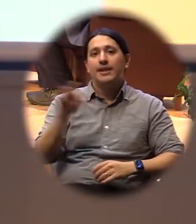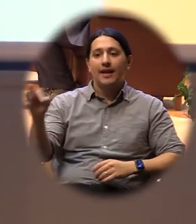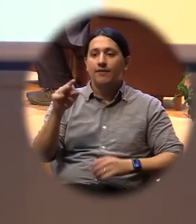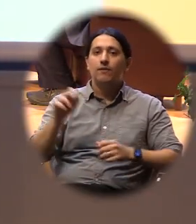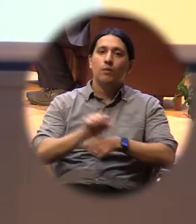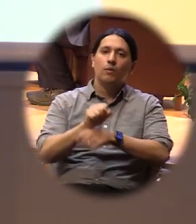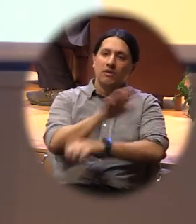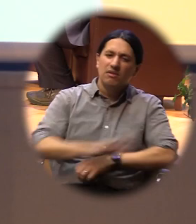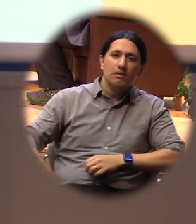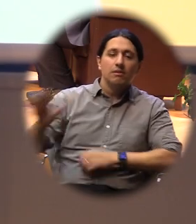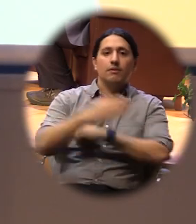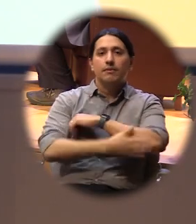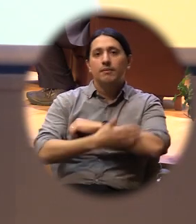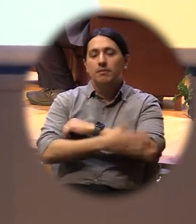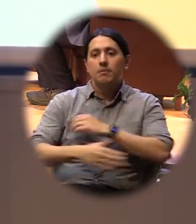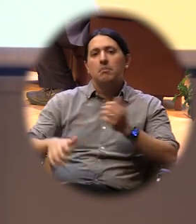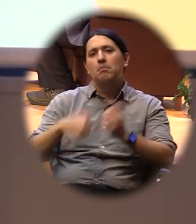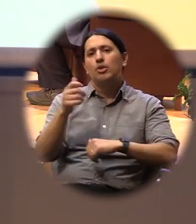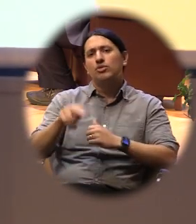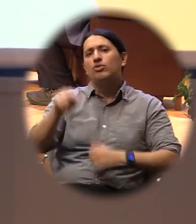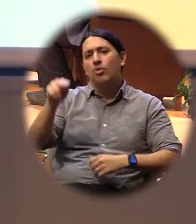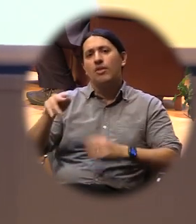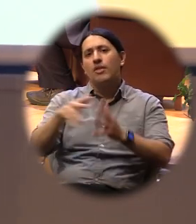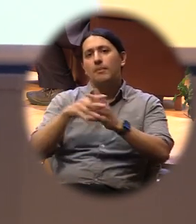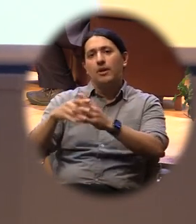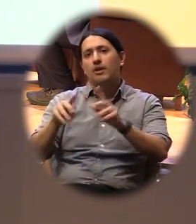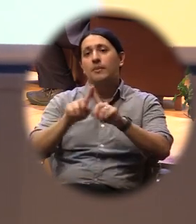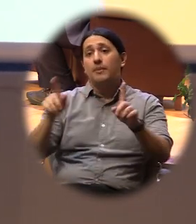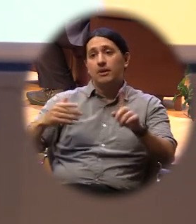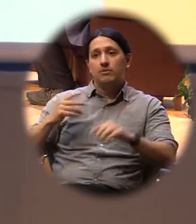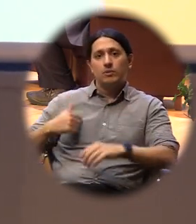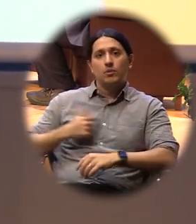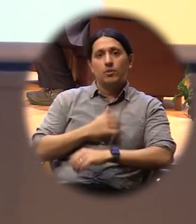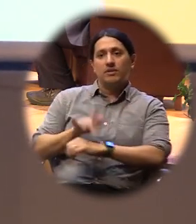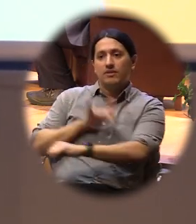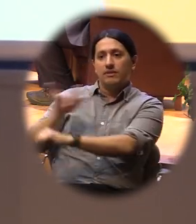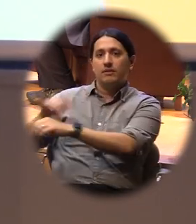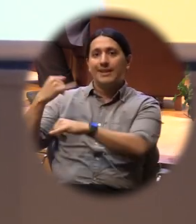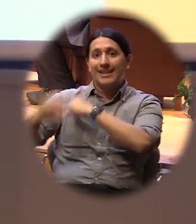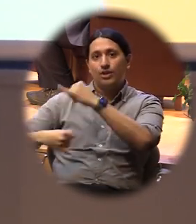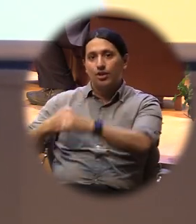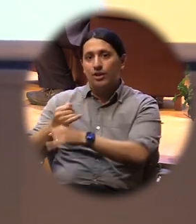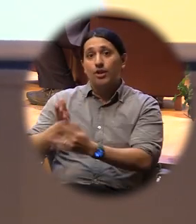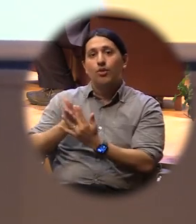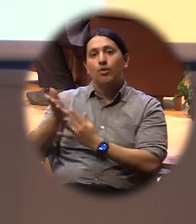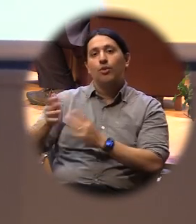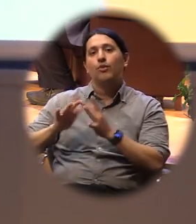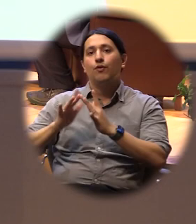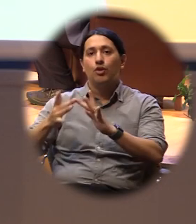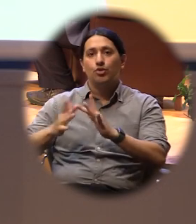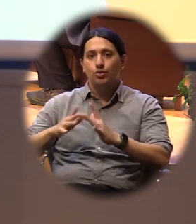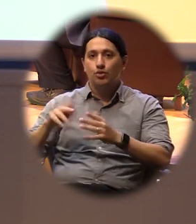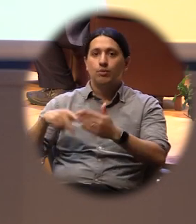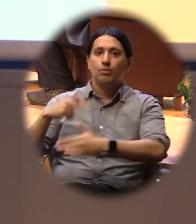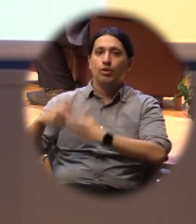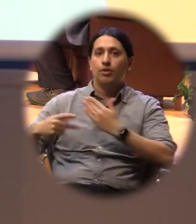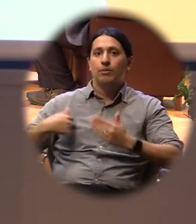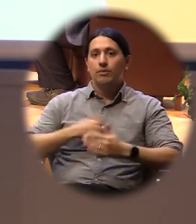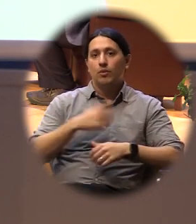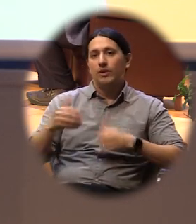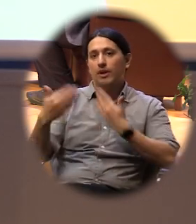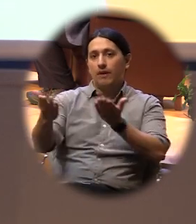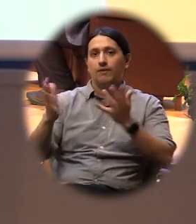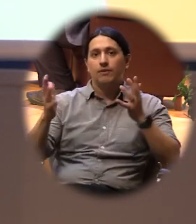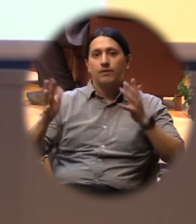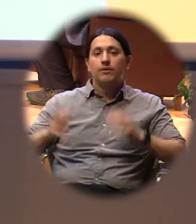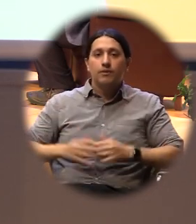folks mostly in North America, but we also have an international reach through virtual programming that we offer. We do